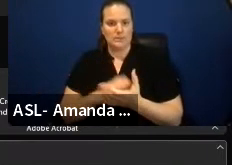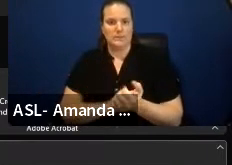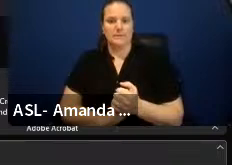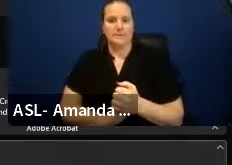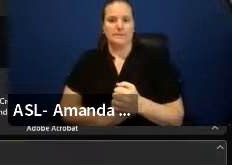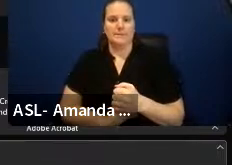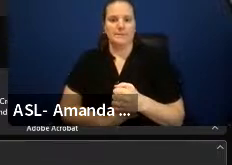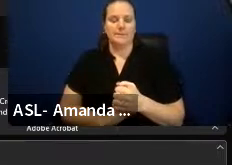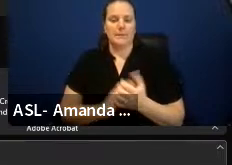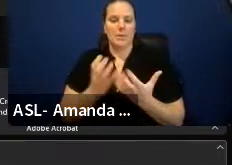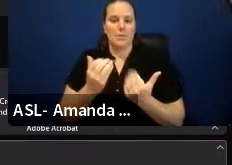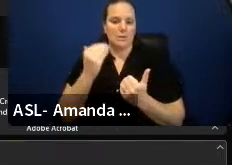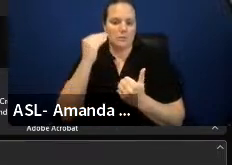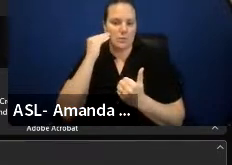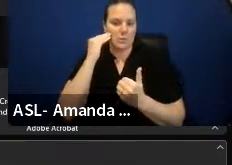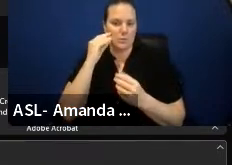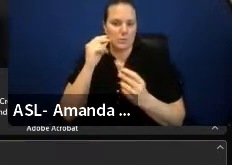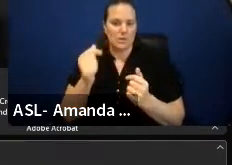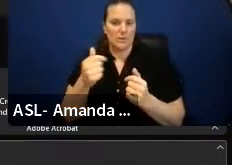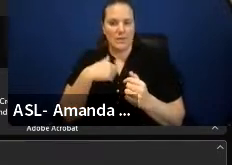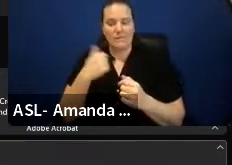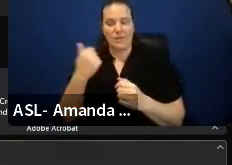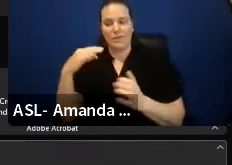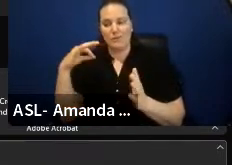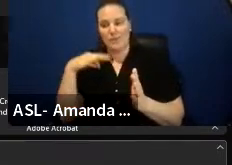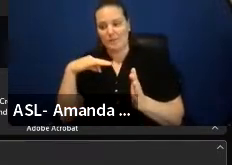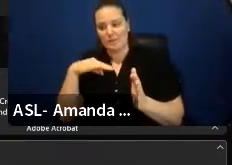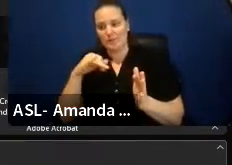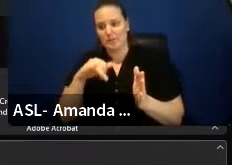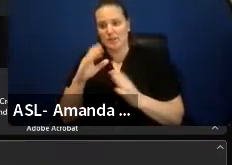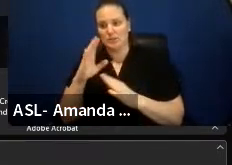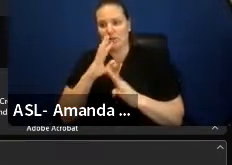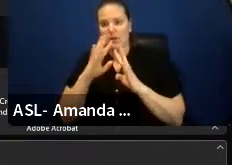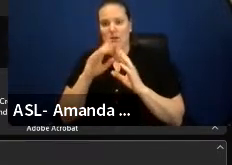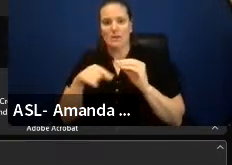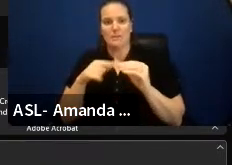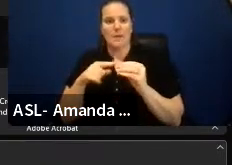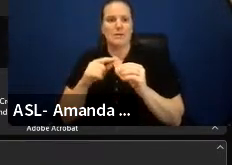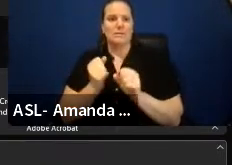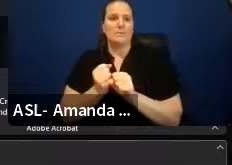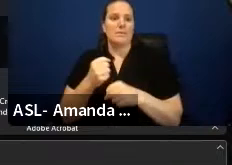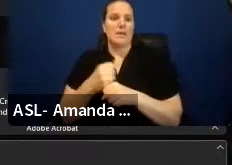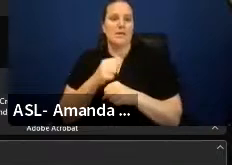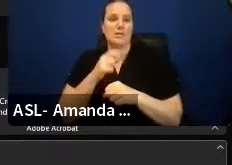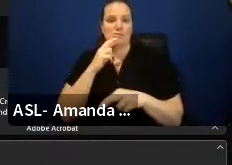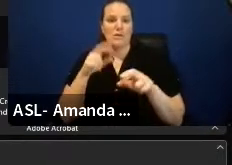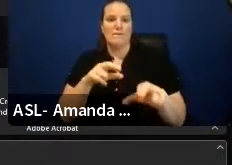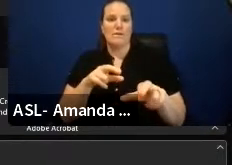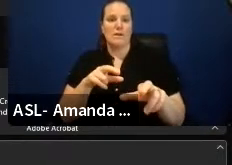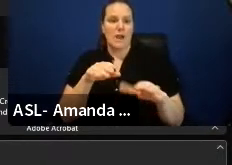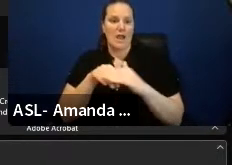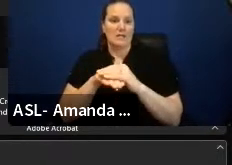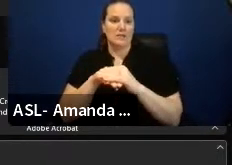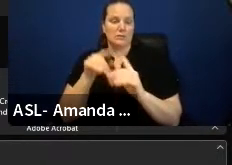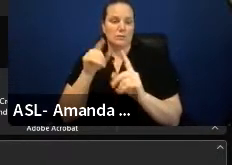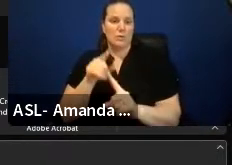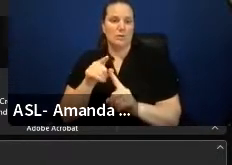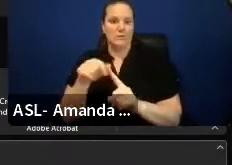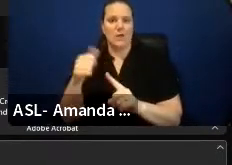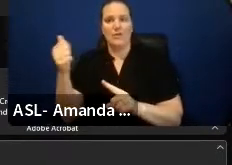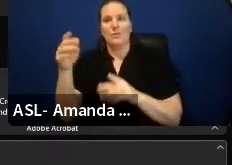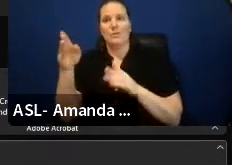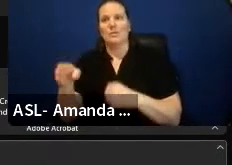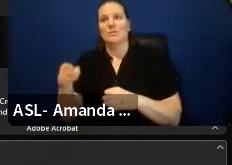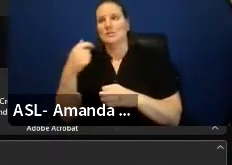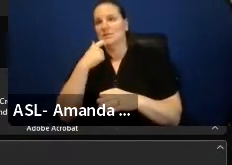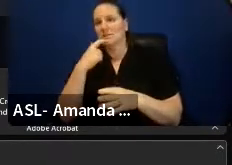also want to note quickly, we do have other benefits that speak to creating the river access points that as another member just raised. So I